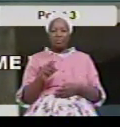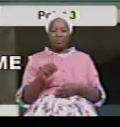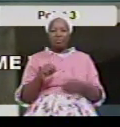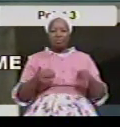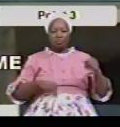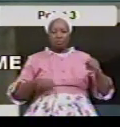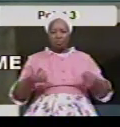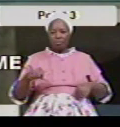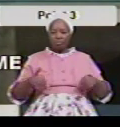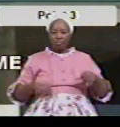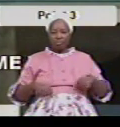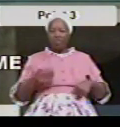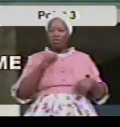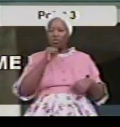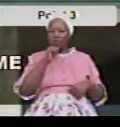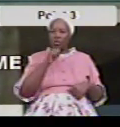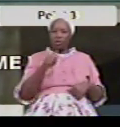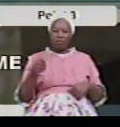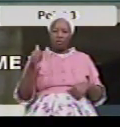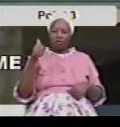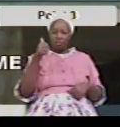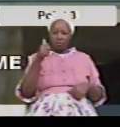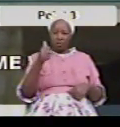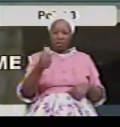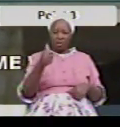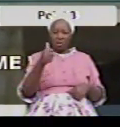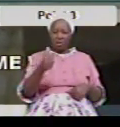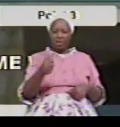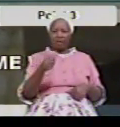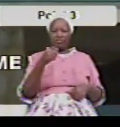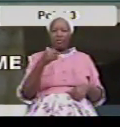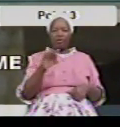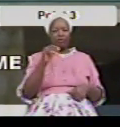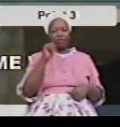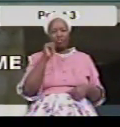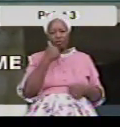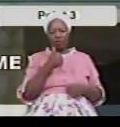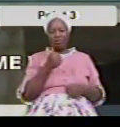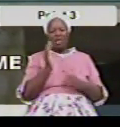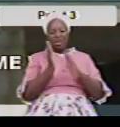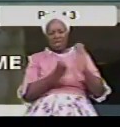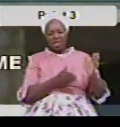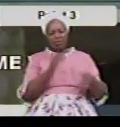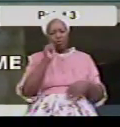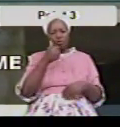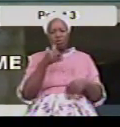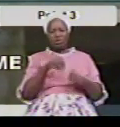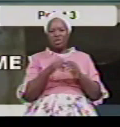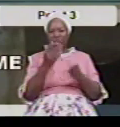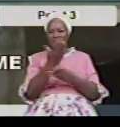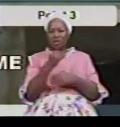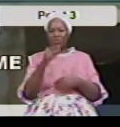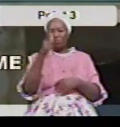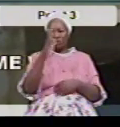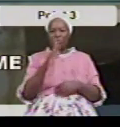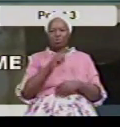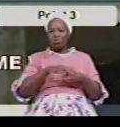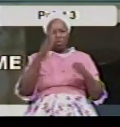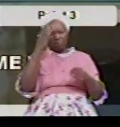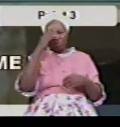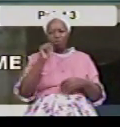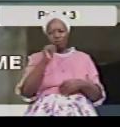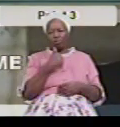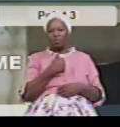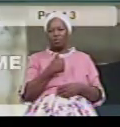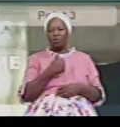not thyself of tomorrow. Leave it in the hands of God. You don't know tomorrow,